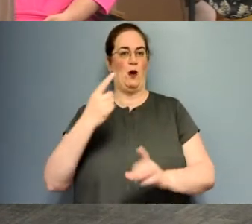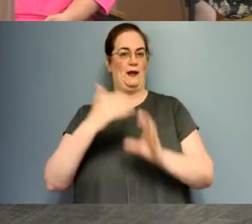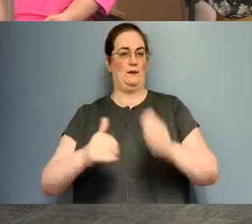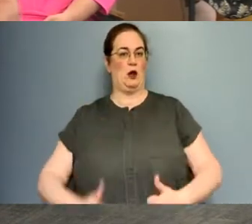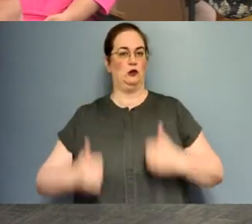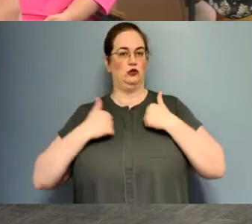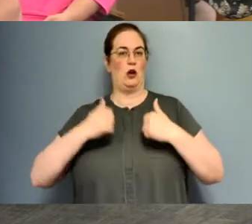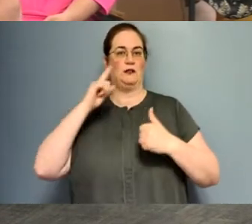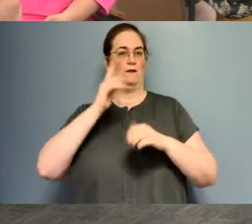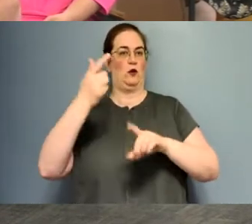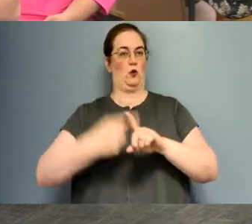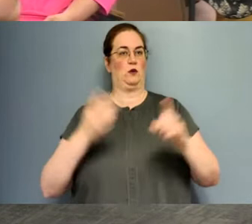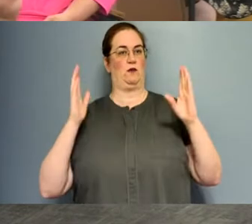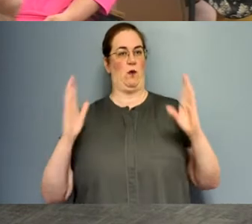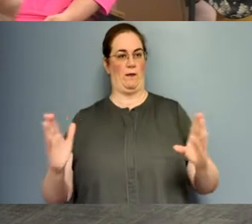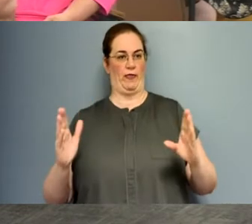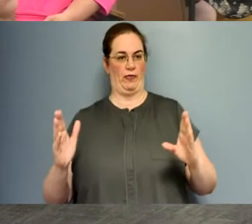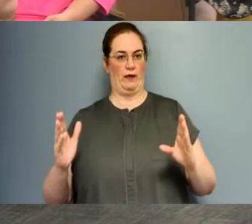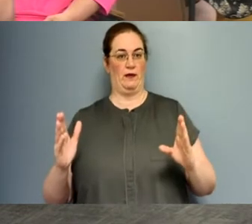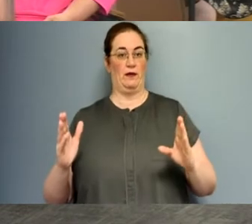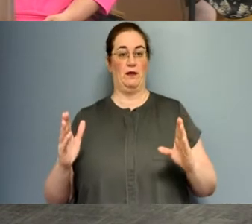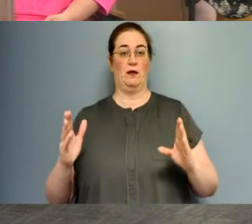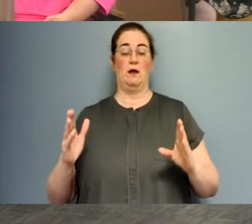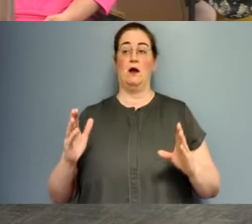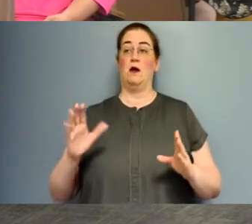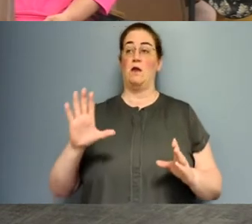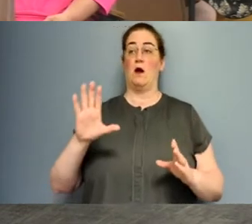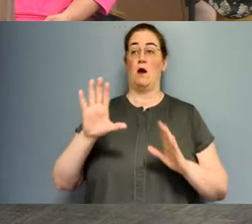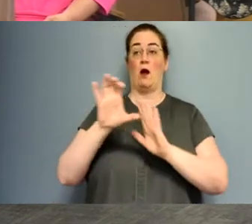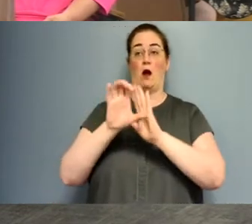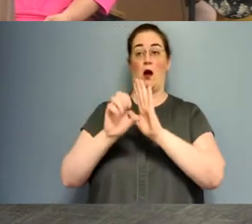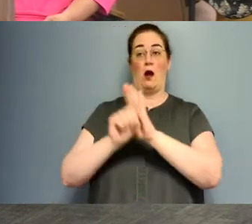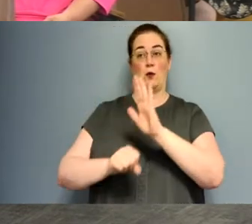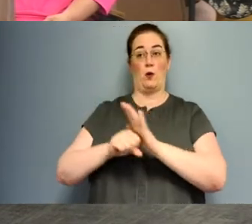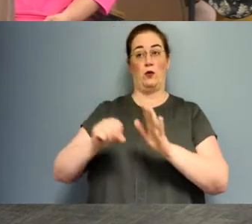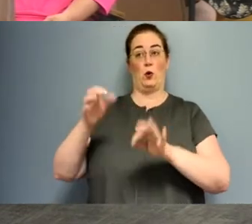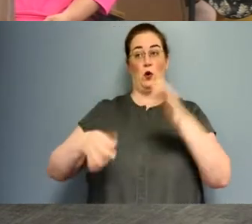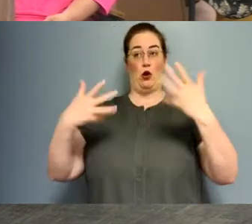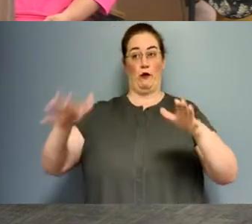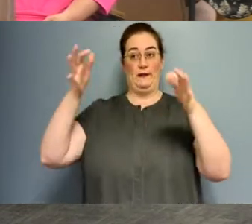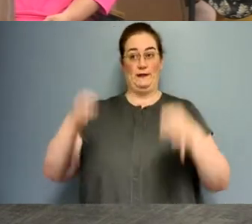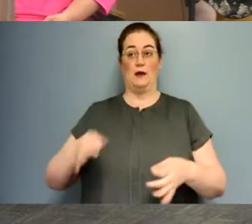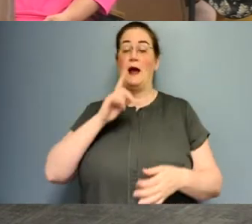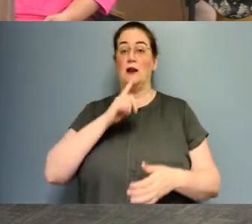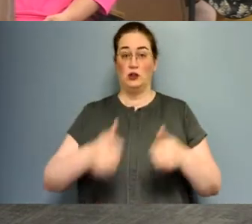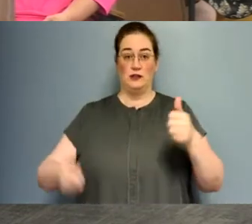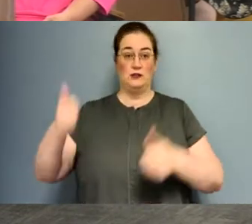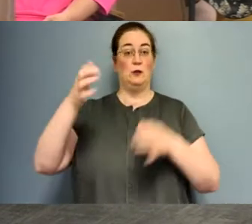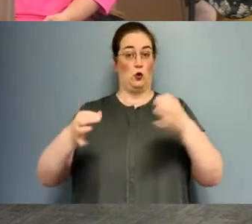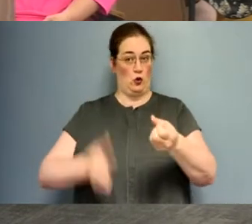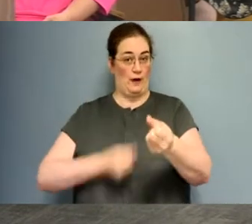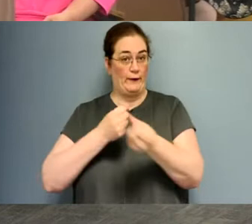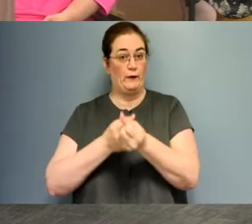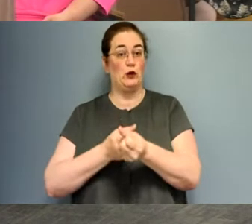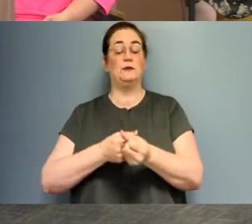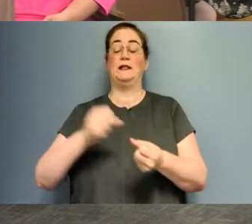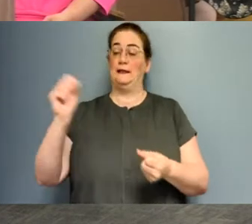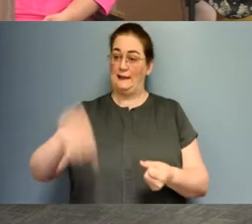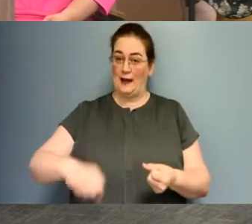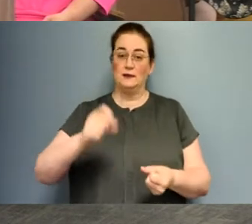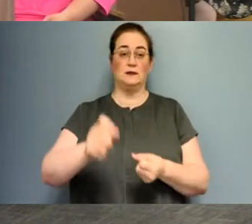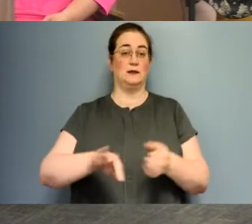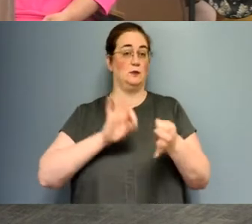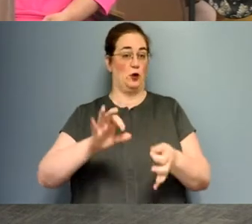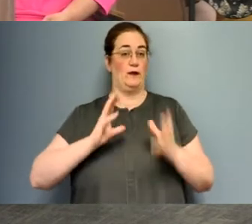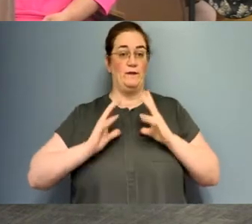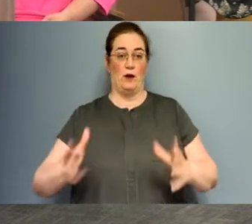for the course of a month? And the Commonwealth Court has already decided this. In fact, the Supreme Court has affirmed it. Yes, it's perfectly